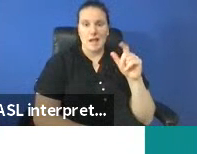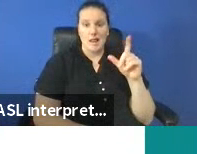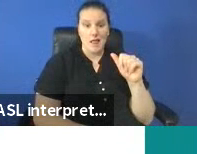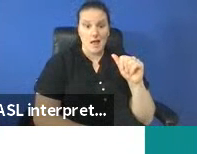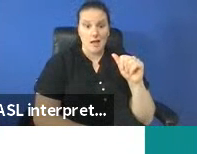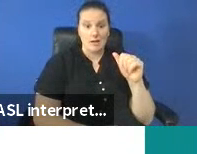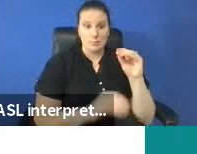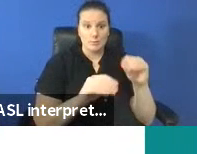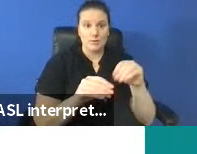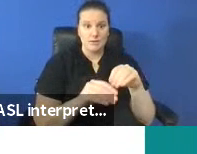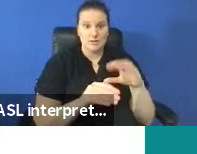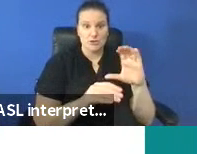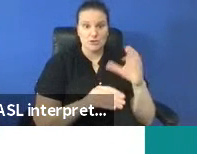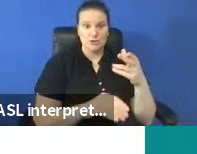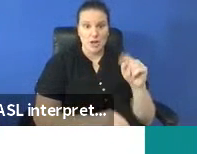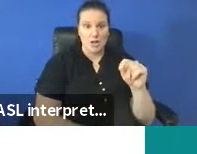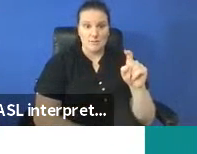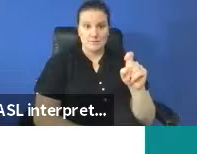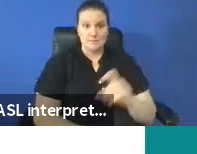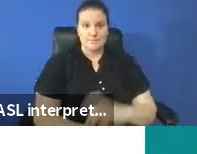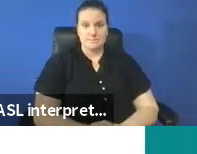chat.